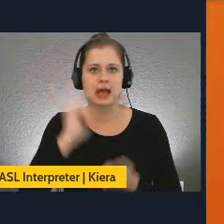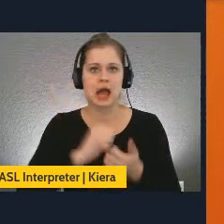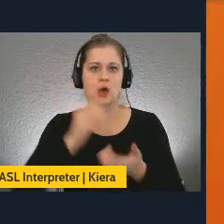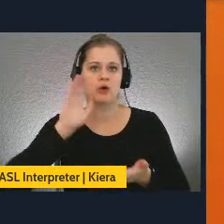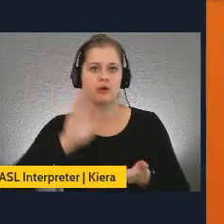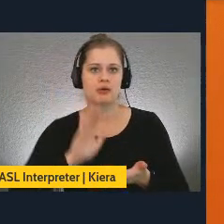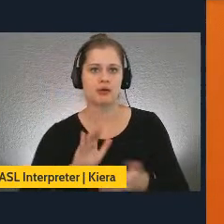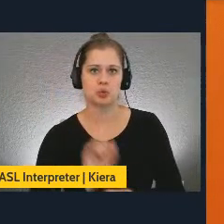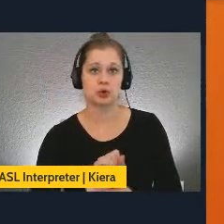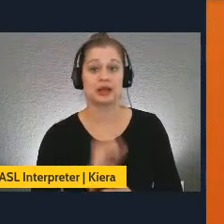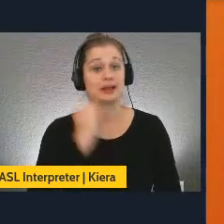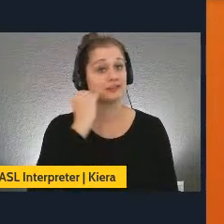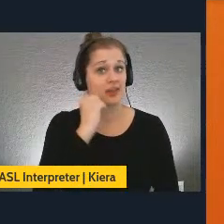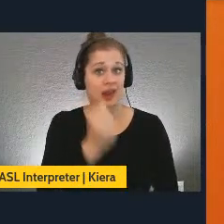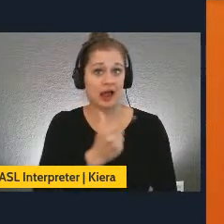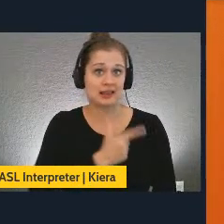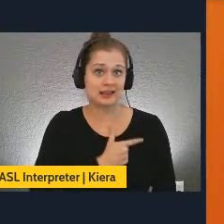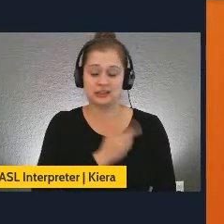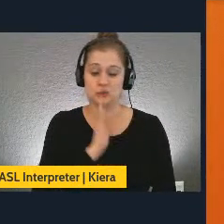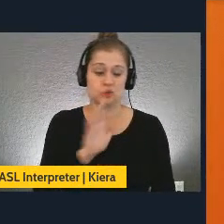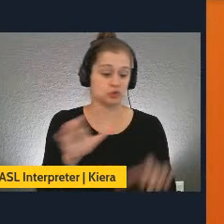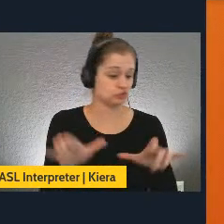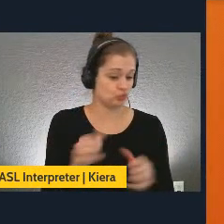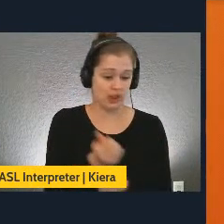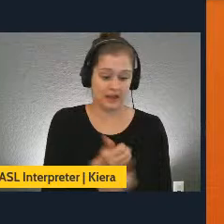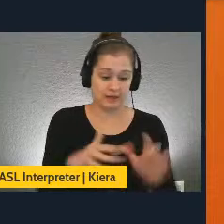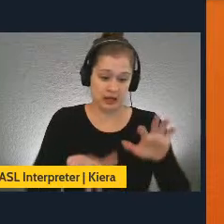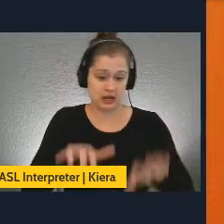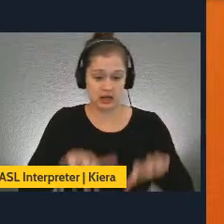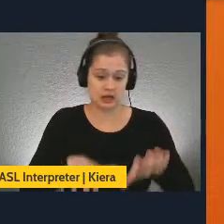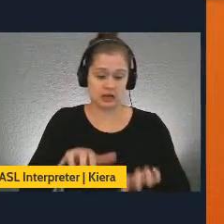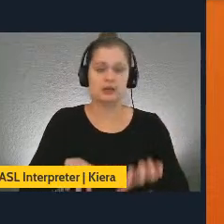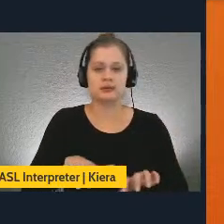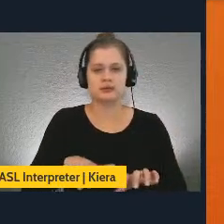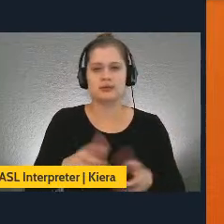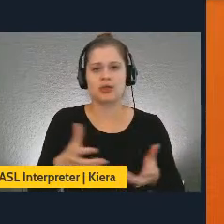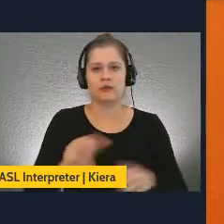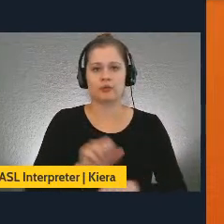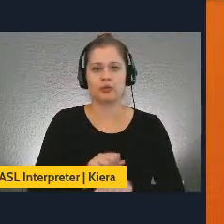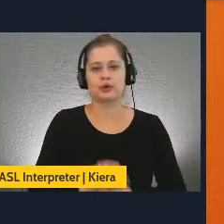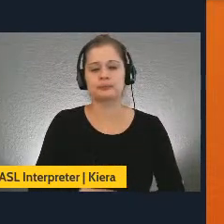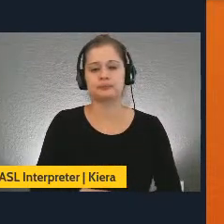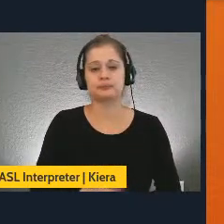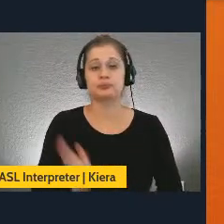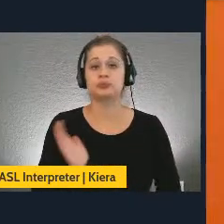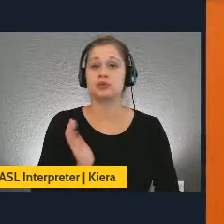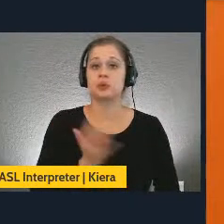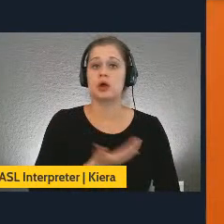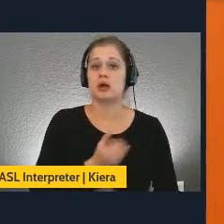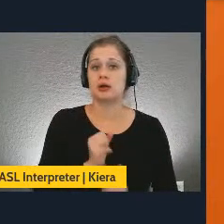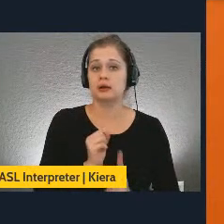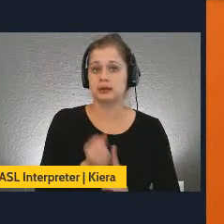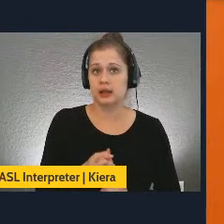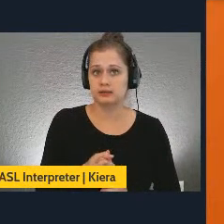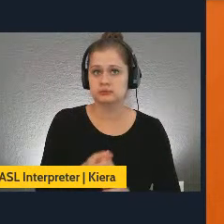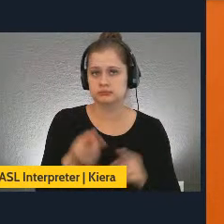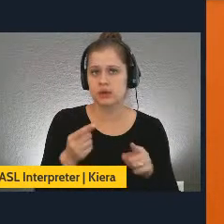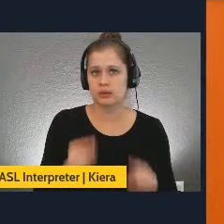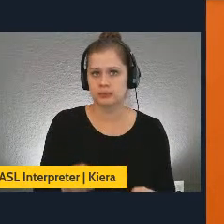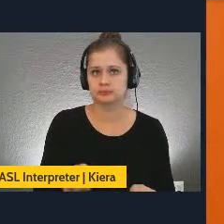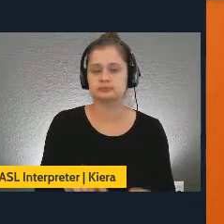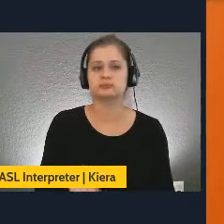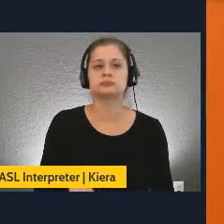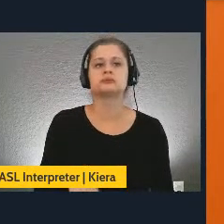lazy, you just do everything. So in our case, what happened in late 2020,